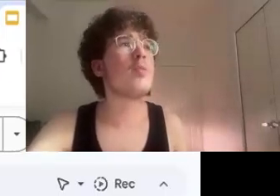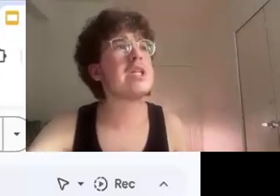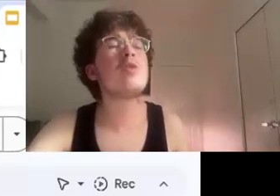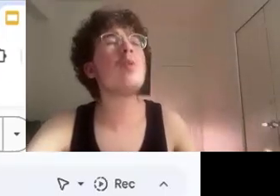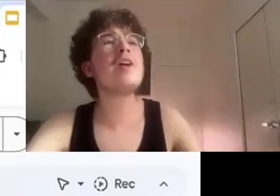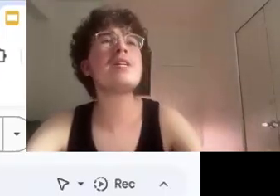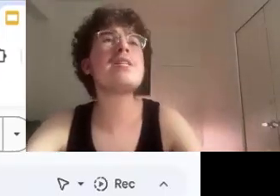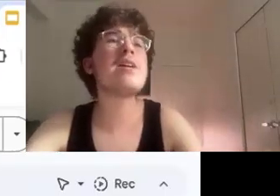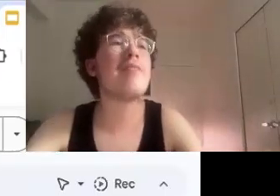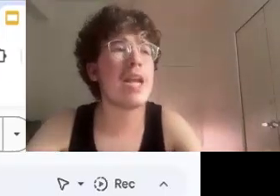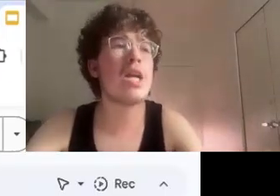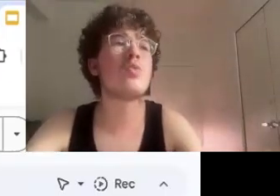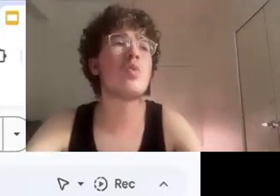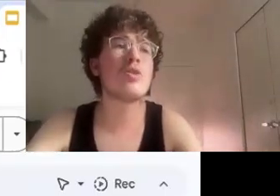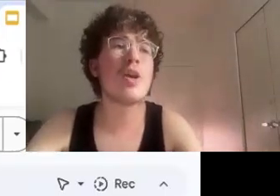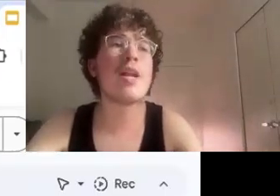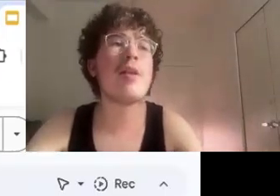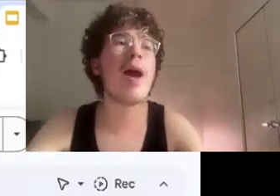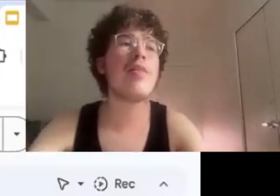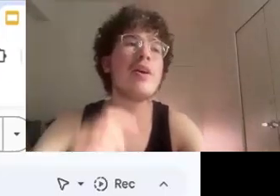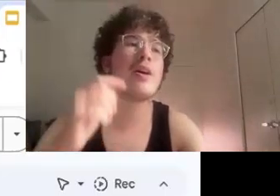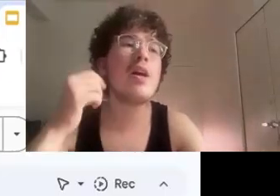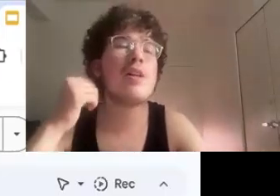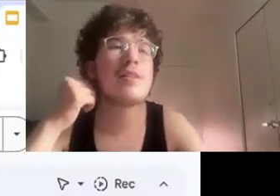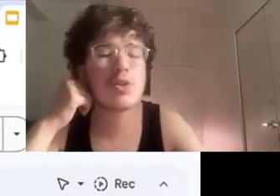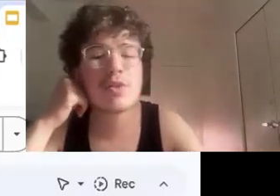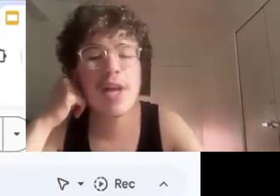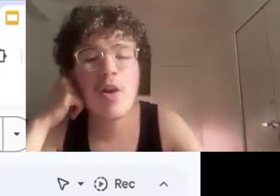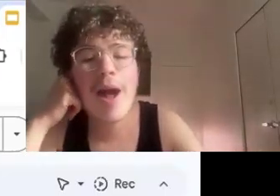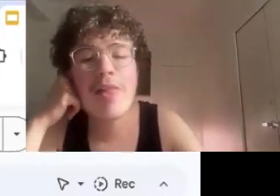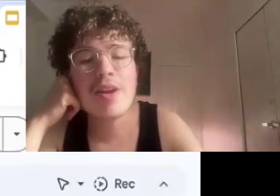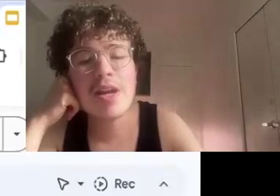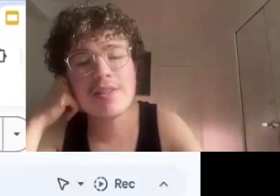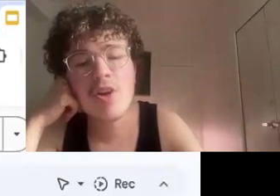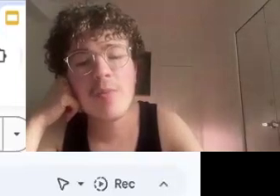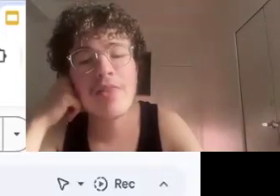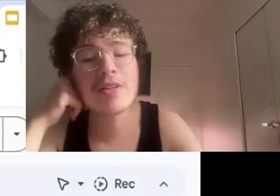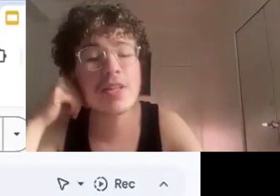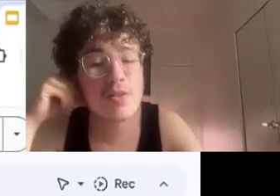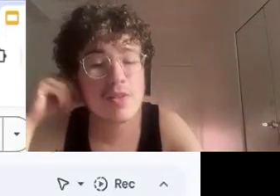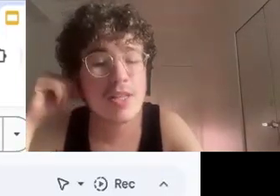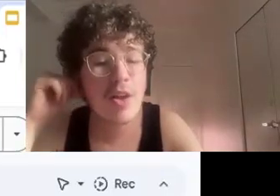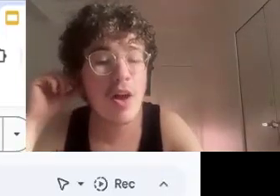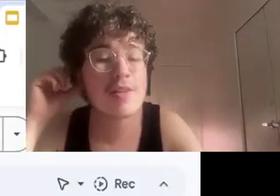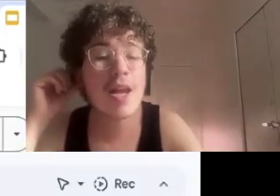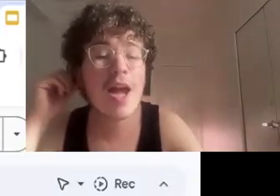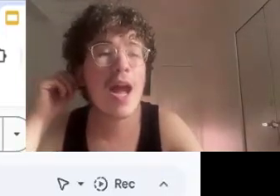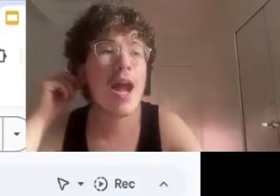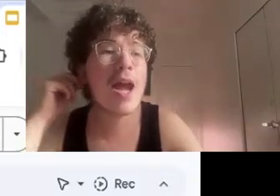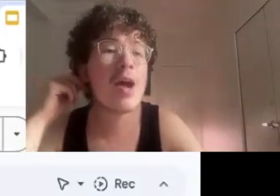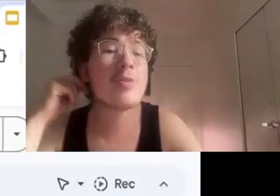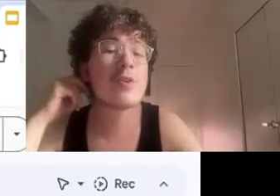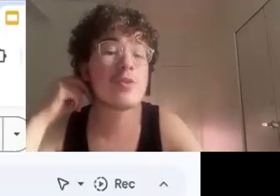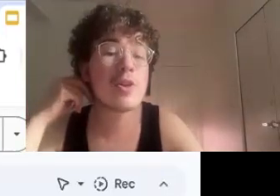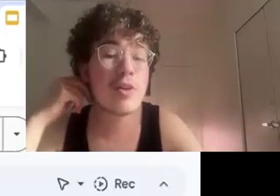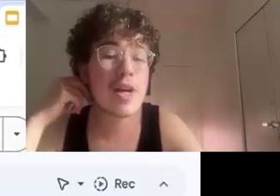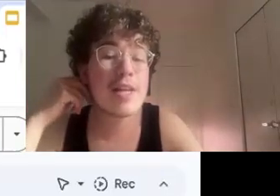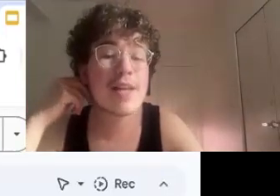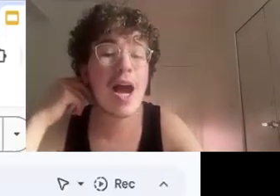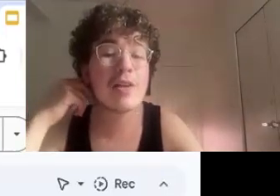Yes. Awesome. All right, so I will be presenting some preliminary findings from the